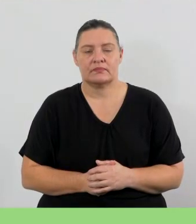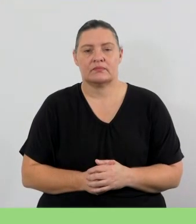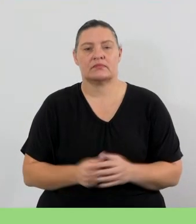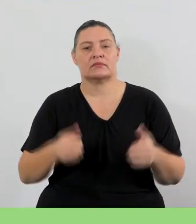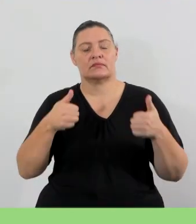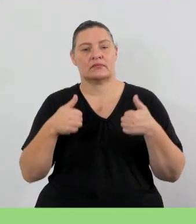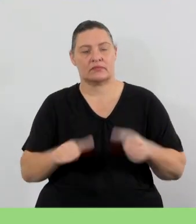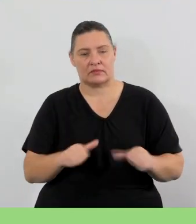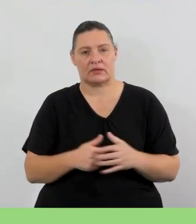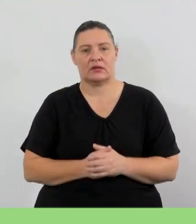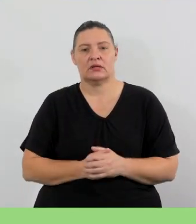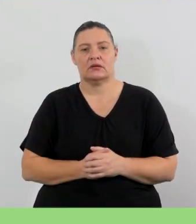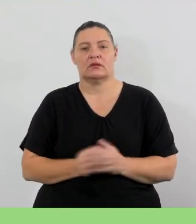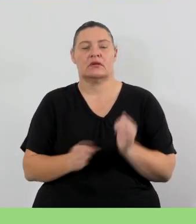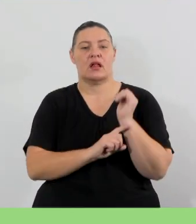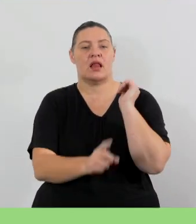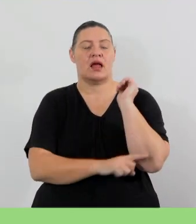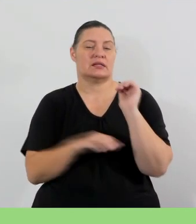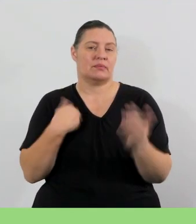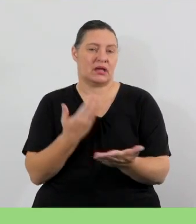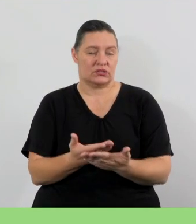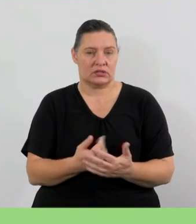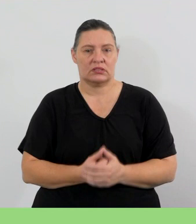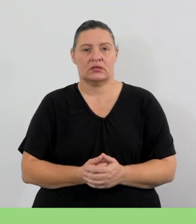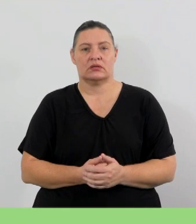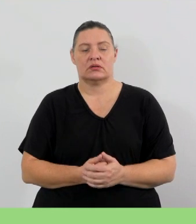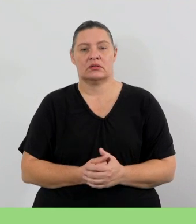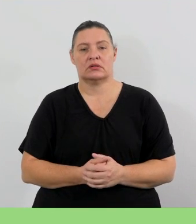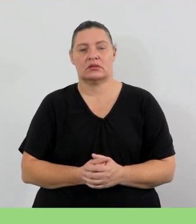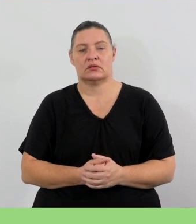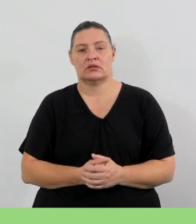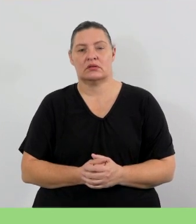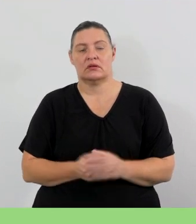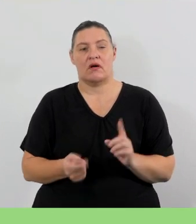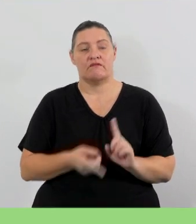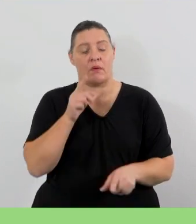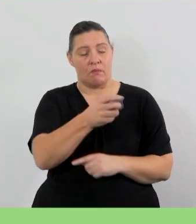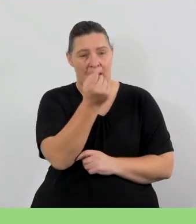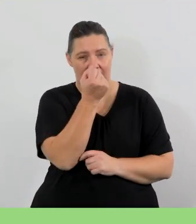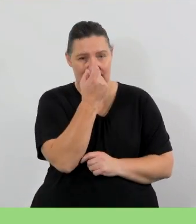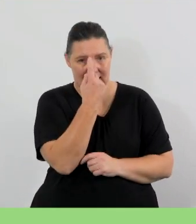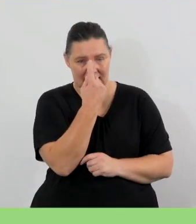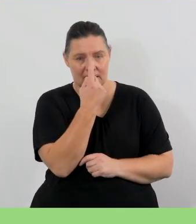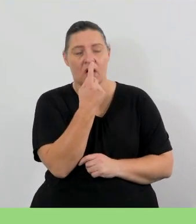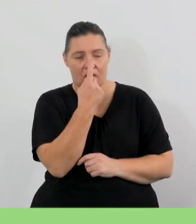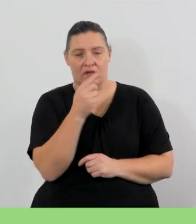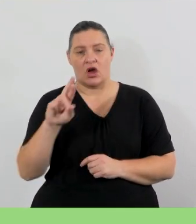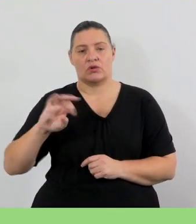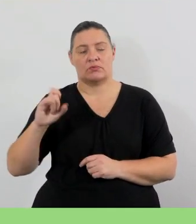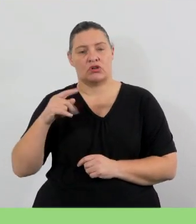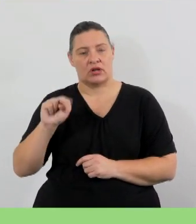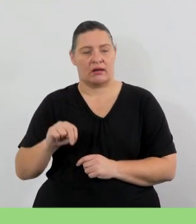And then we are going to move on to our last application question. So from your understanding of